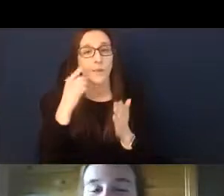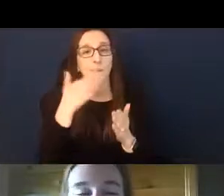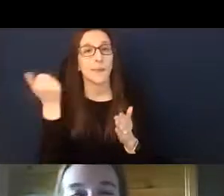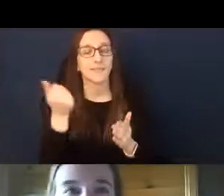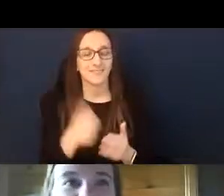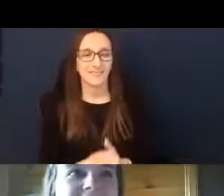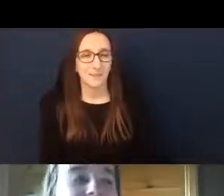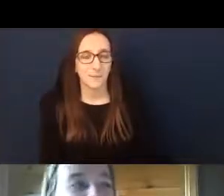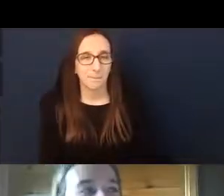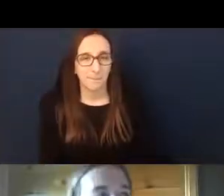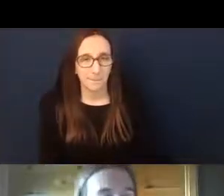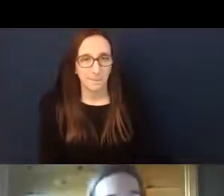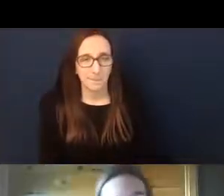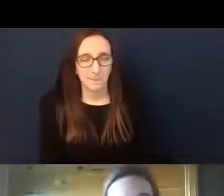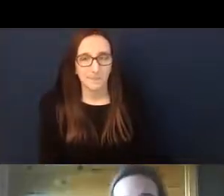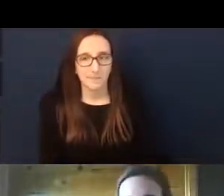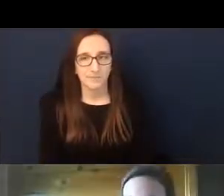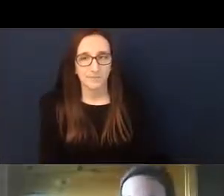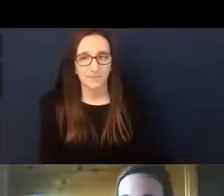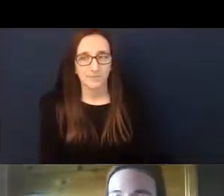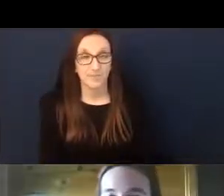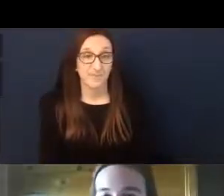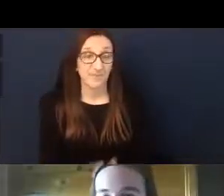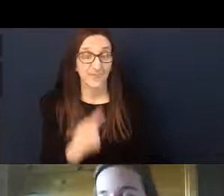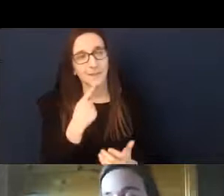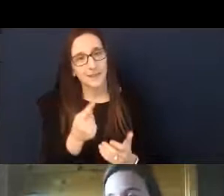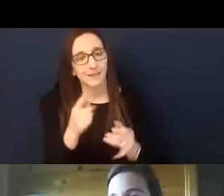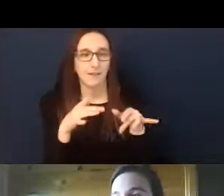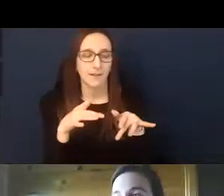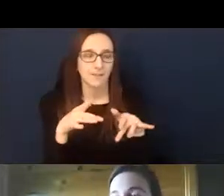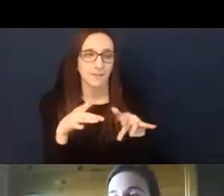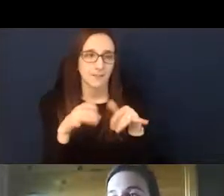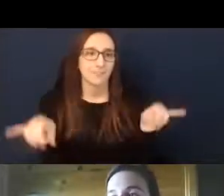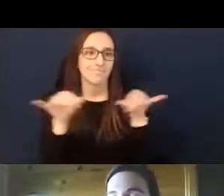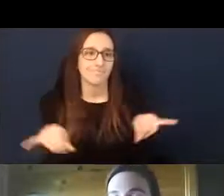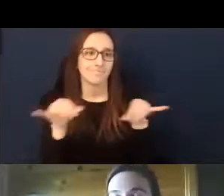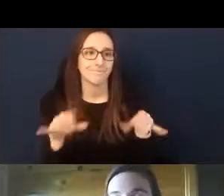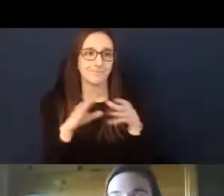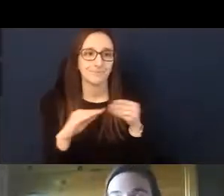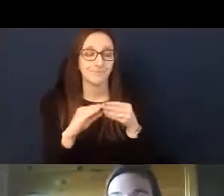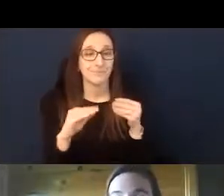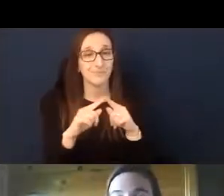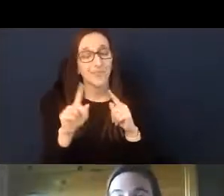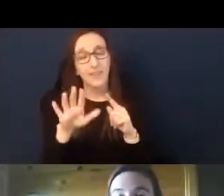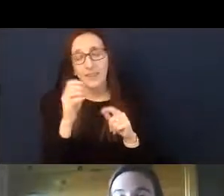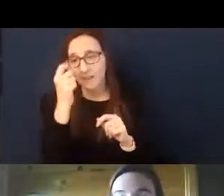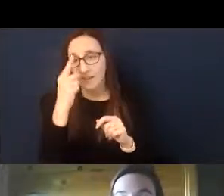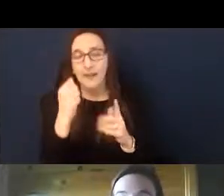Yeah. Um, I'm going to kind of sound like a broken record here, but everything is